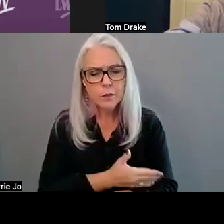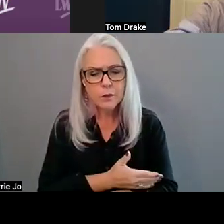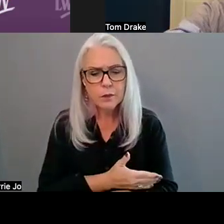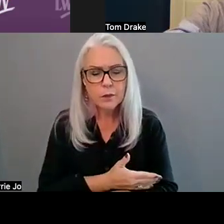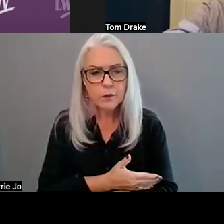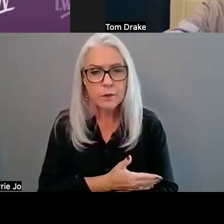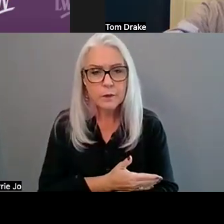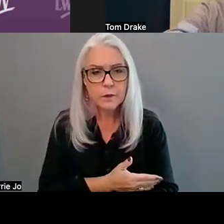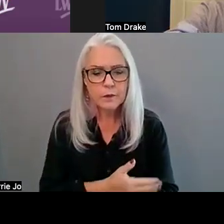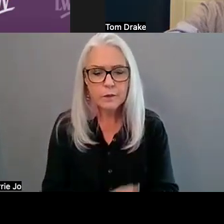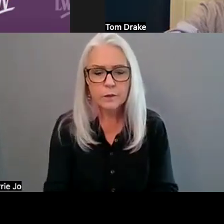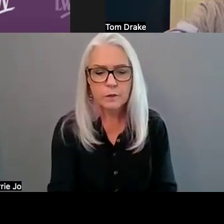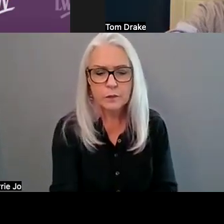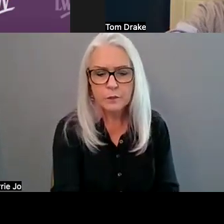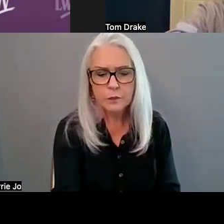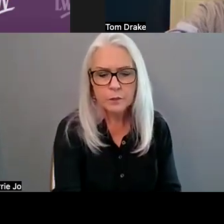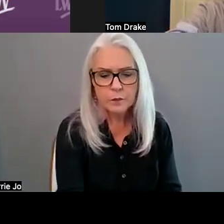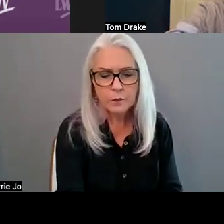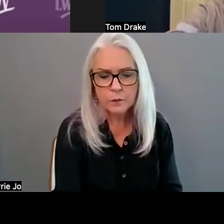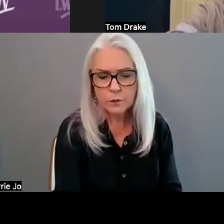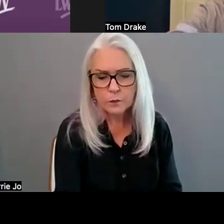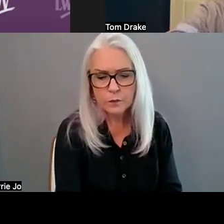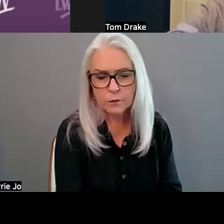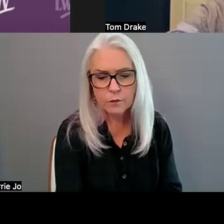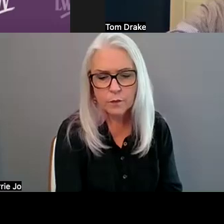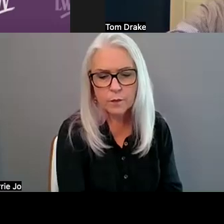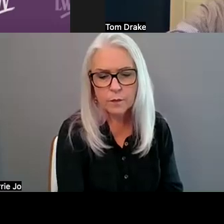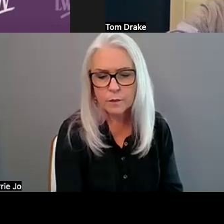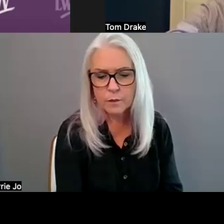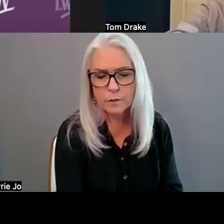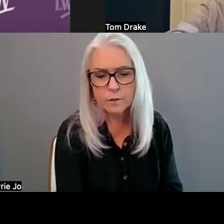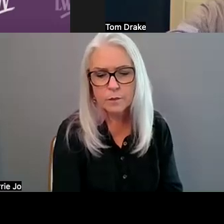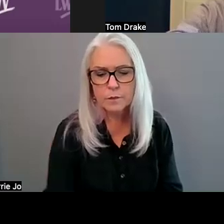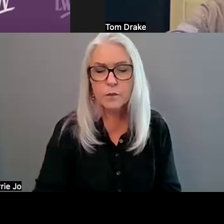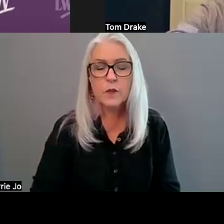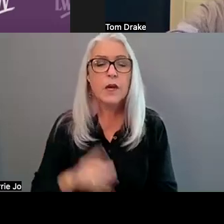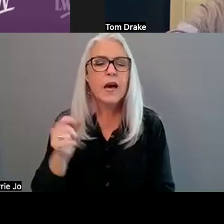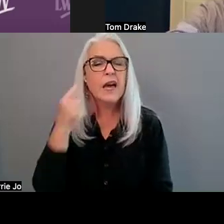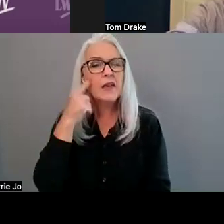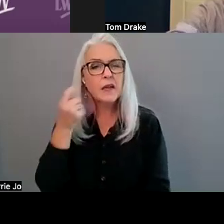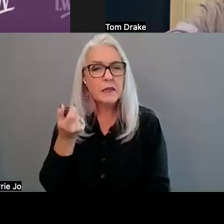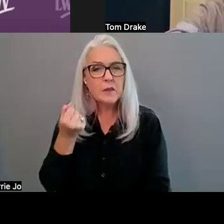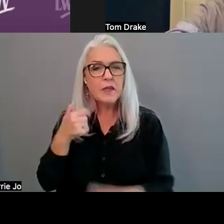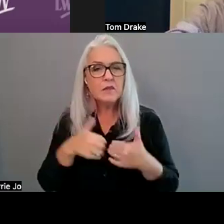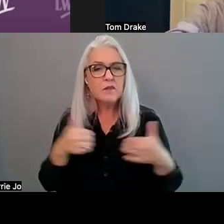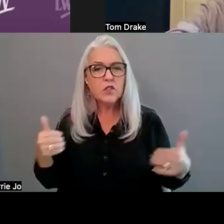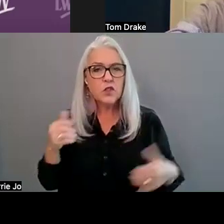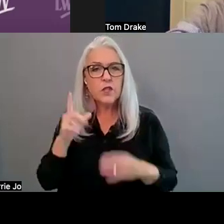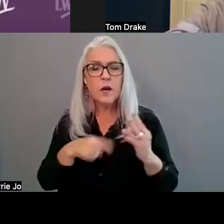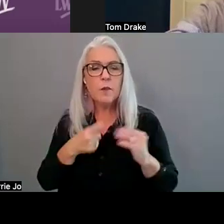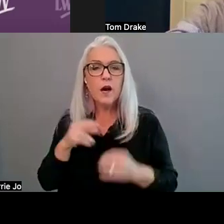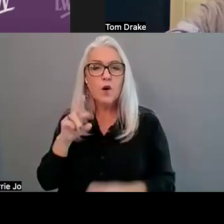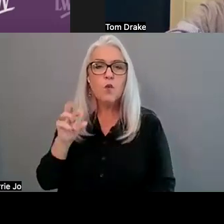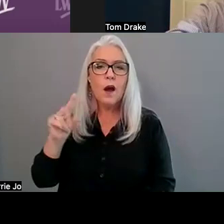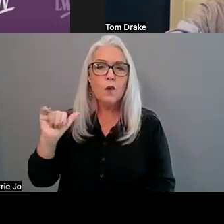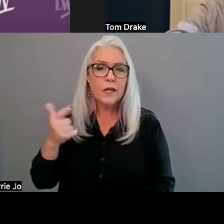Well, it's my understanding that there is a bit of a division about Rowley's Bridge. Apparently, we recently